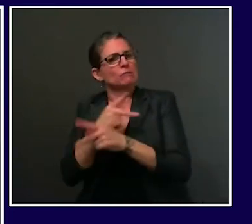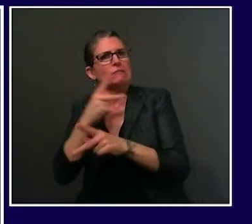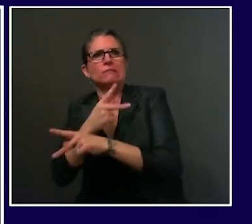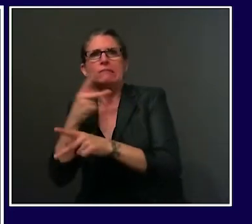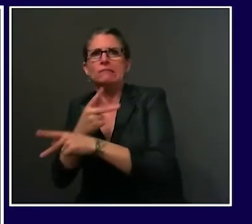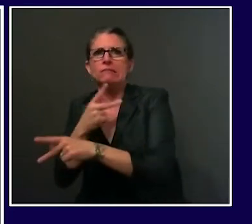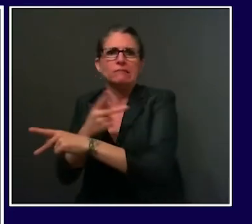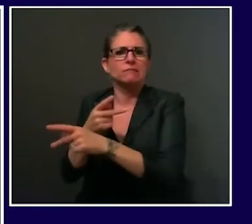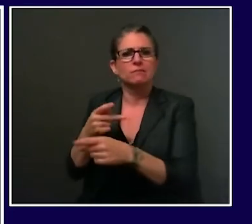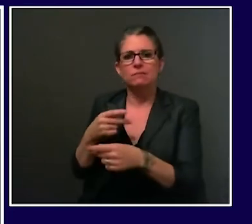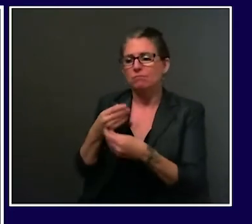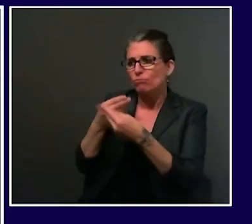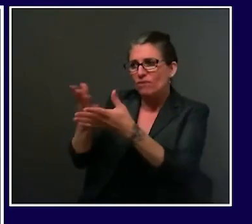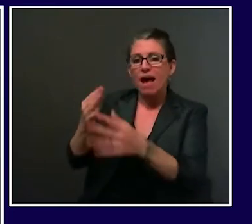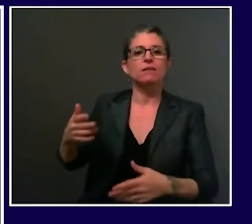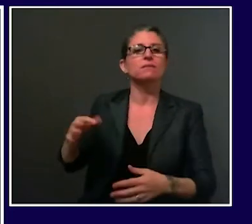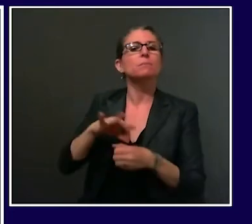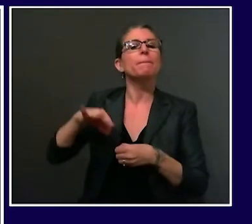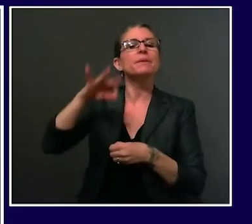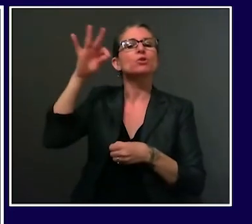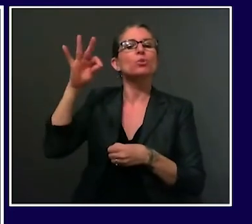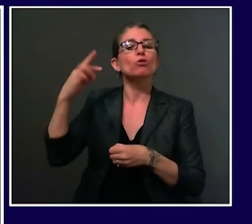time.